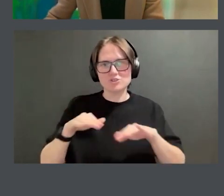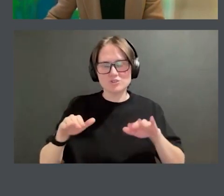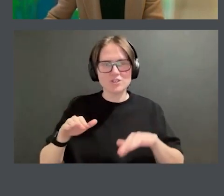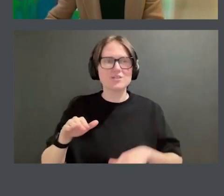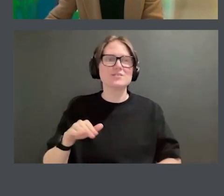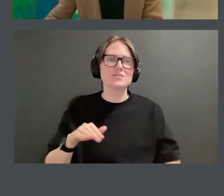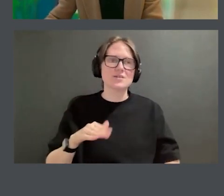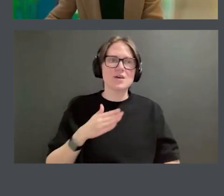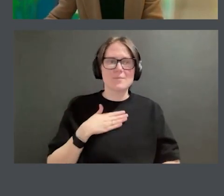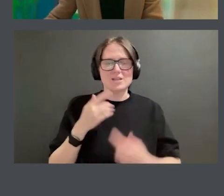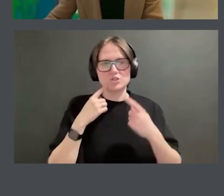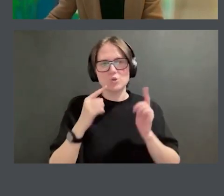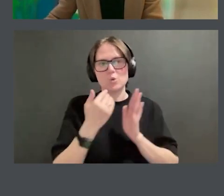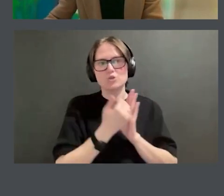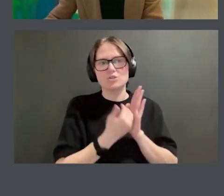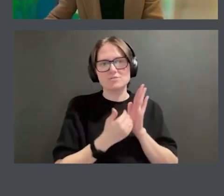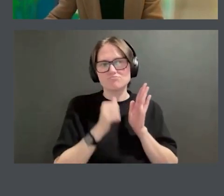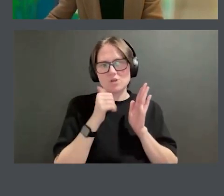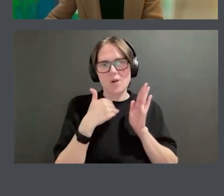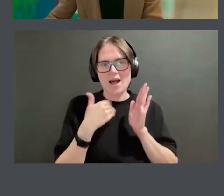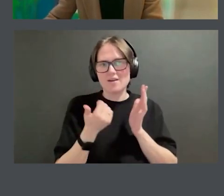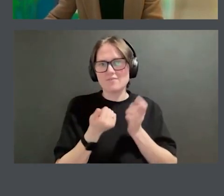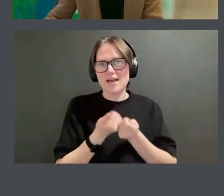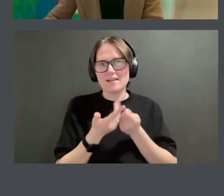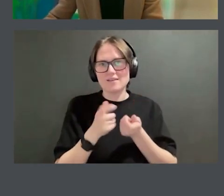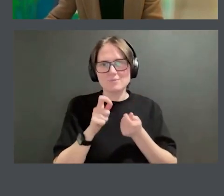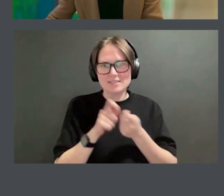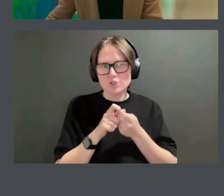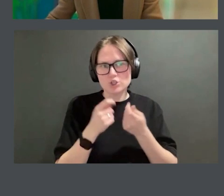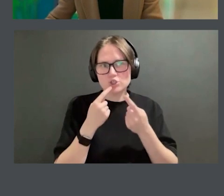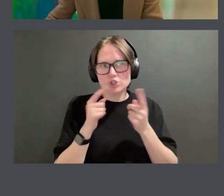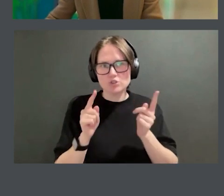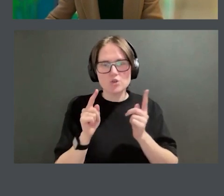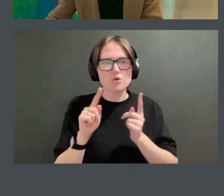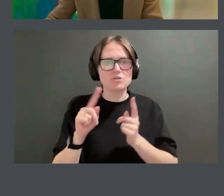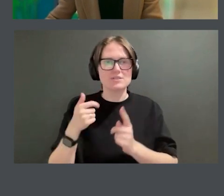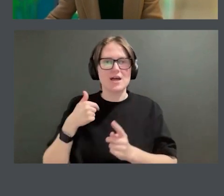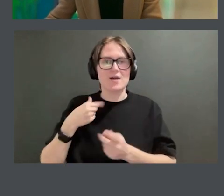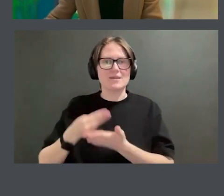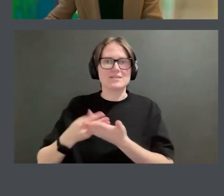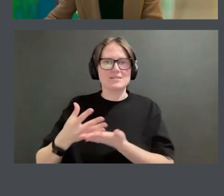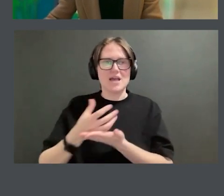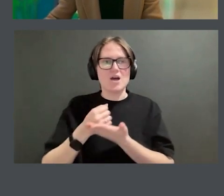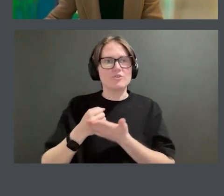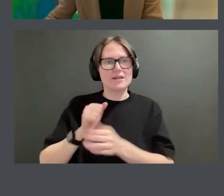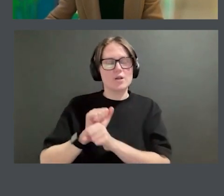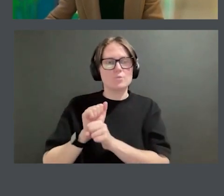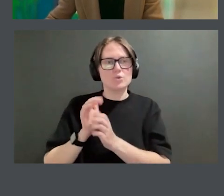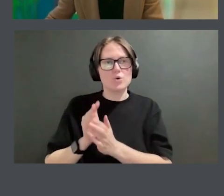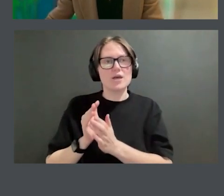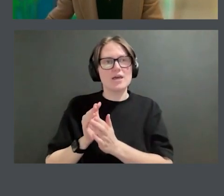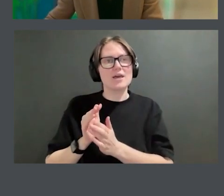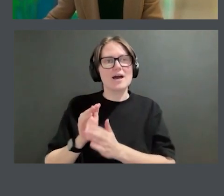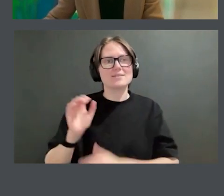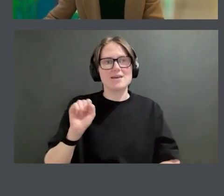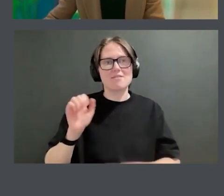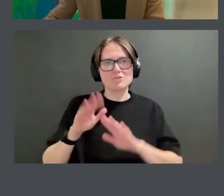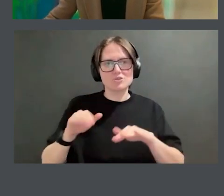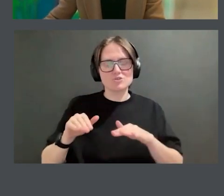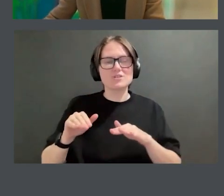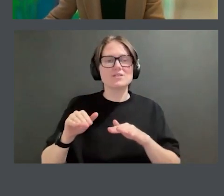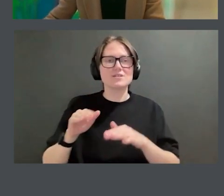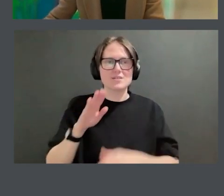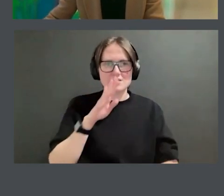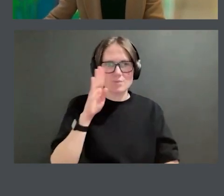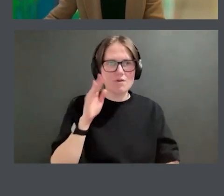are my disclosures. I don't have anything particular to disclose other than I'm a salaried employee of Seattle Children's Hospital, and I am receiving